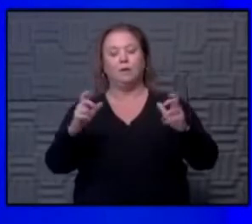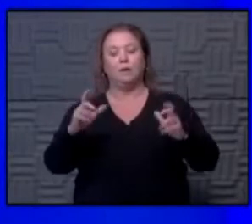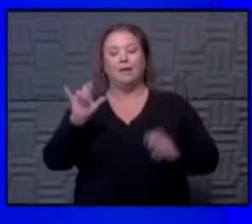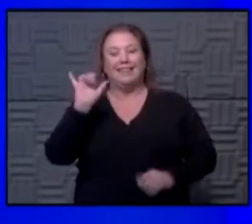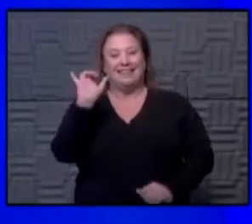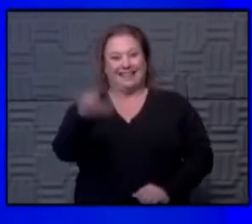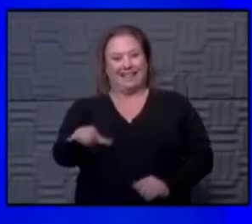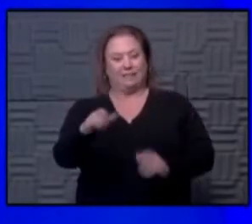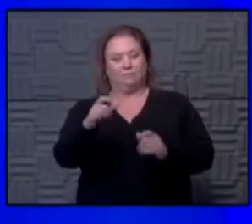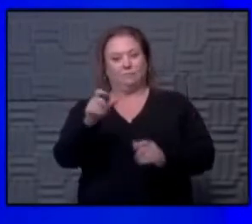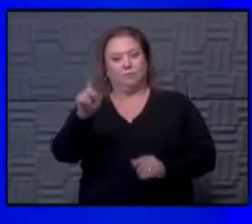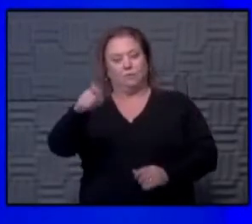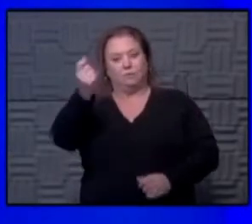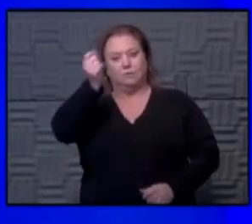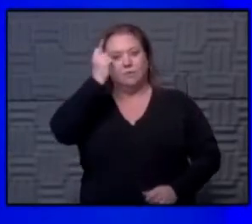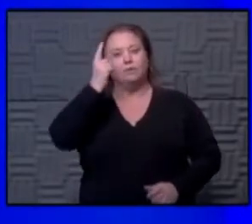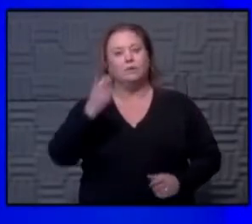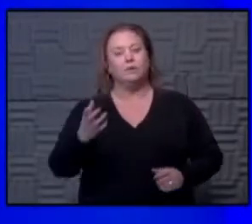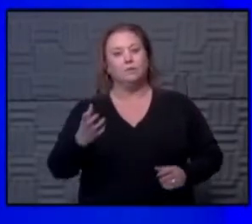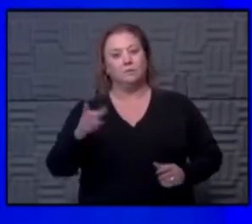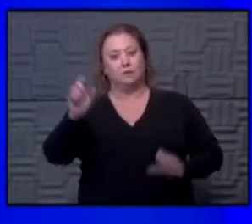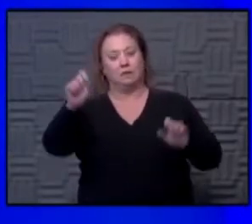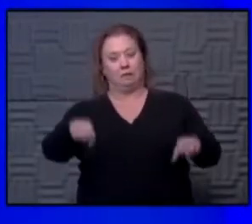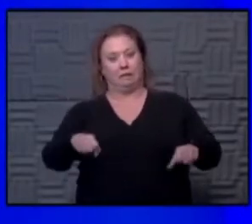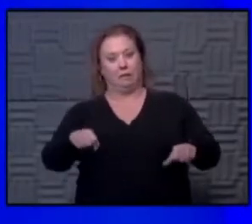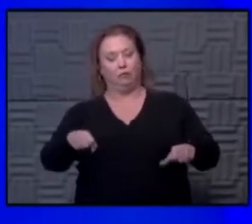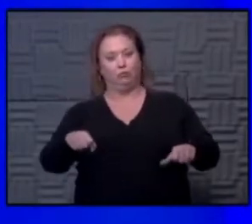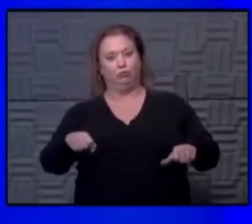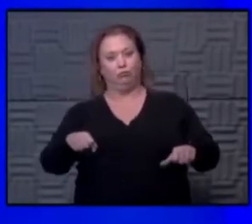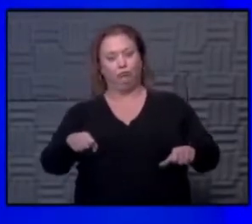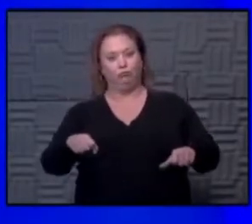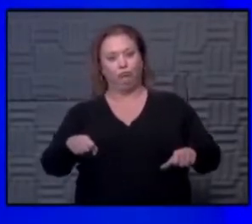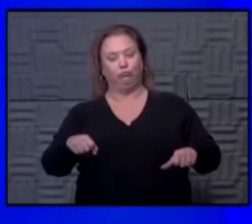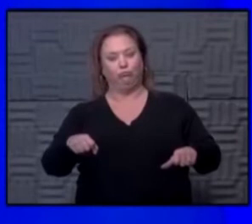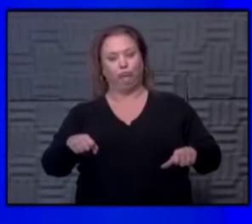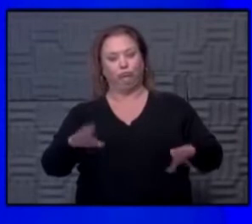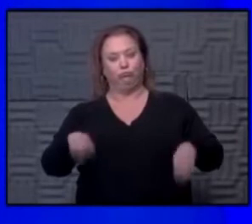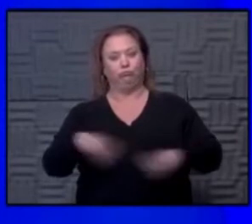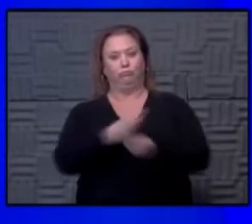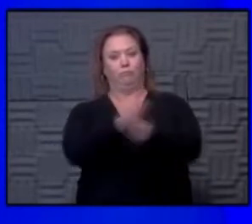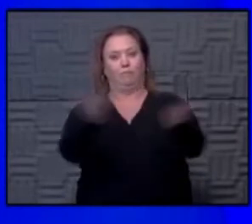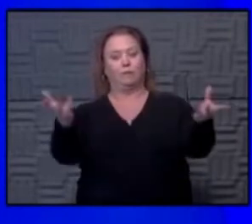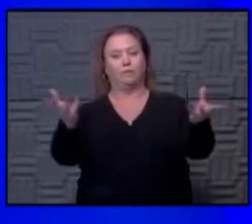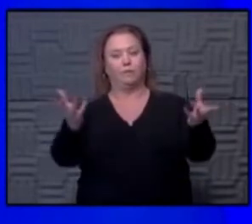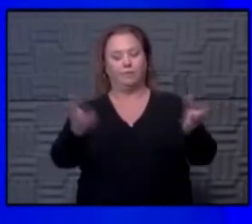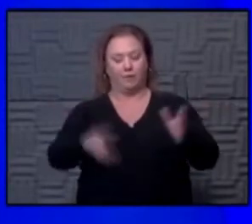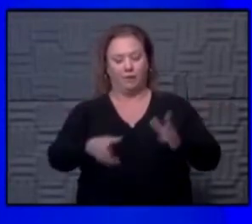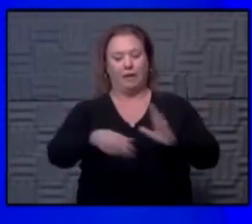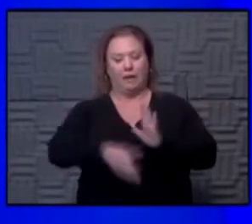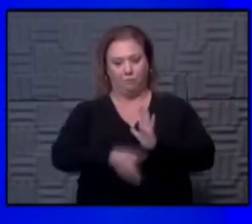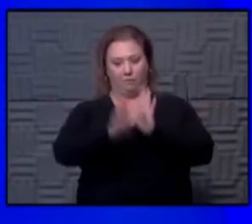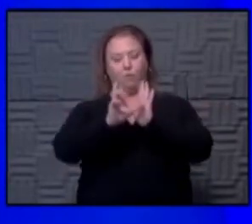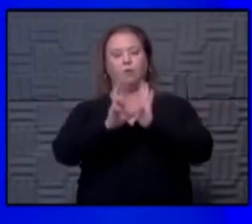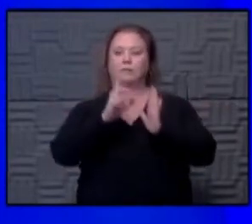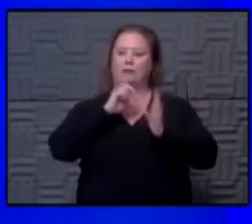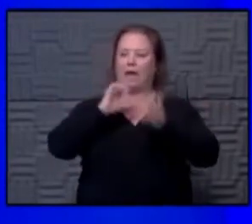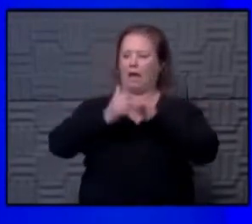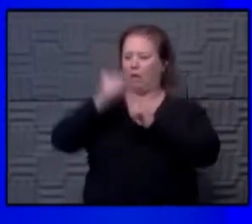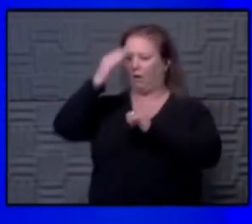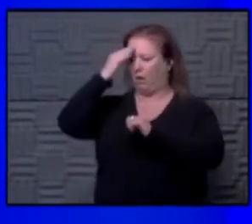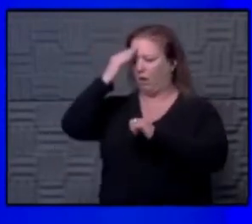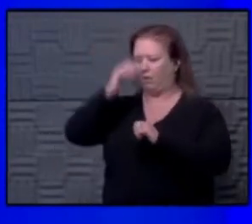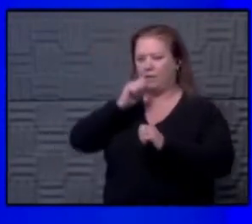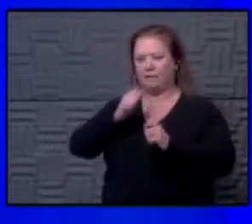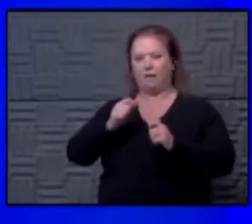take to understand whether, first of all, can you get that information, which you're able to get that information and review it, but then you say, well, how do I know that's